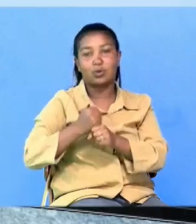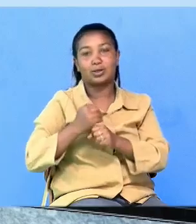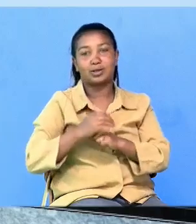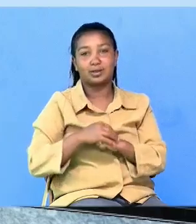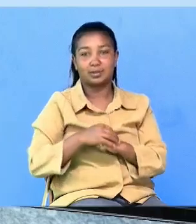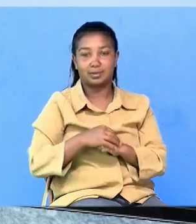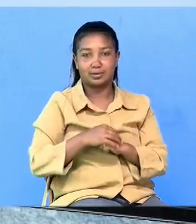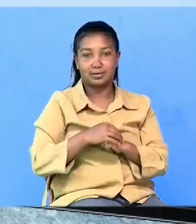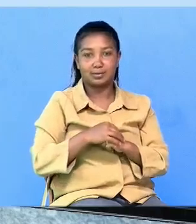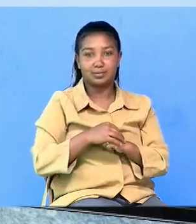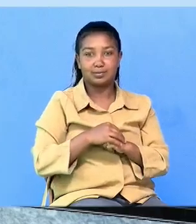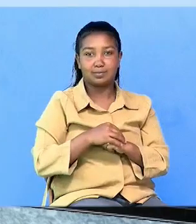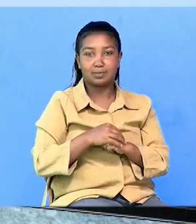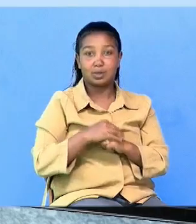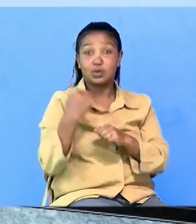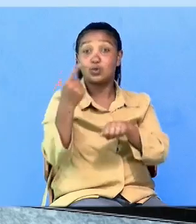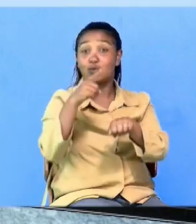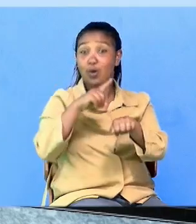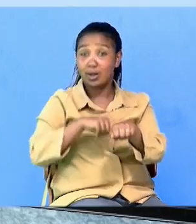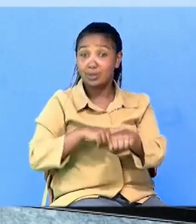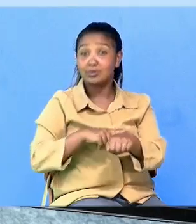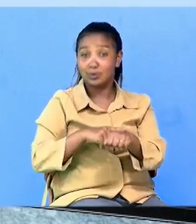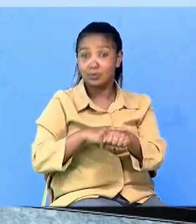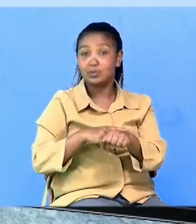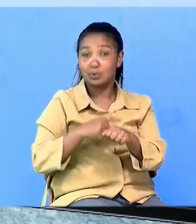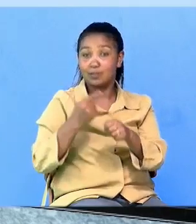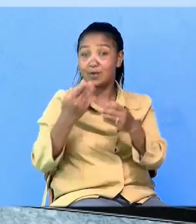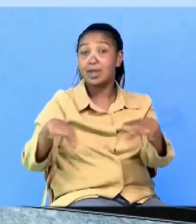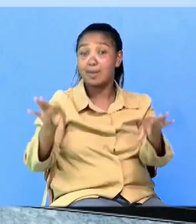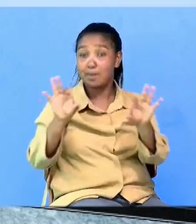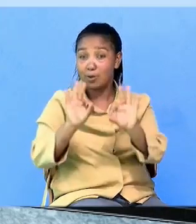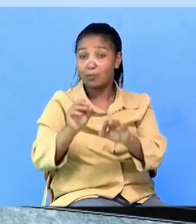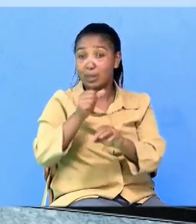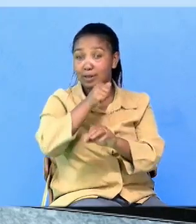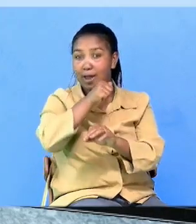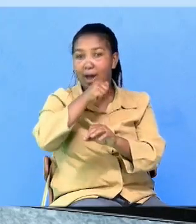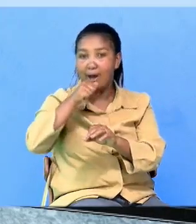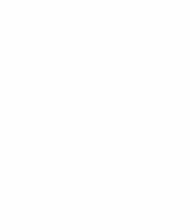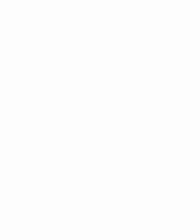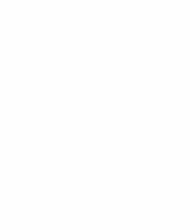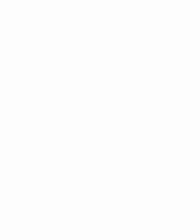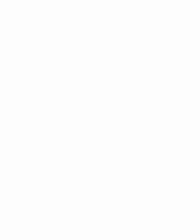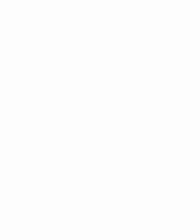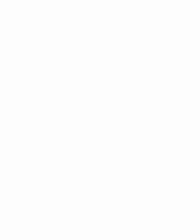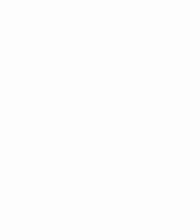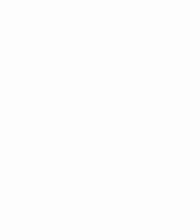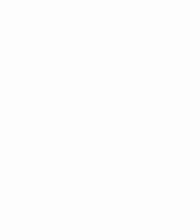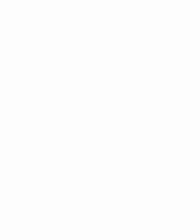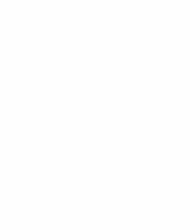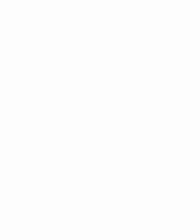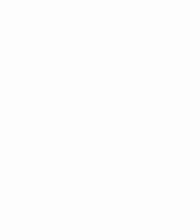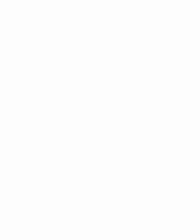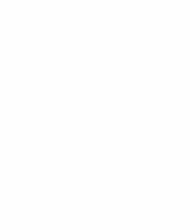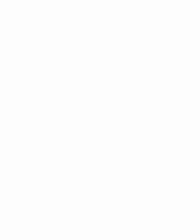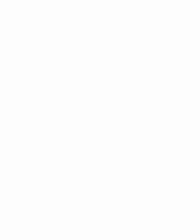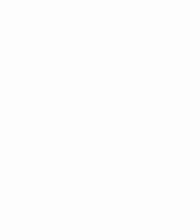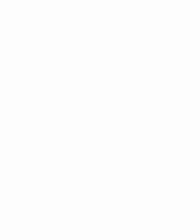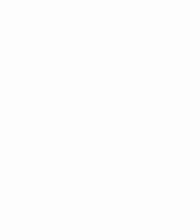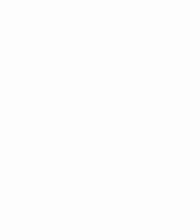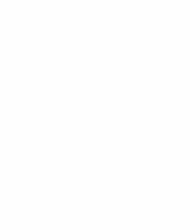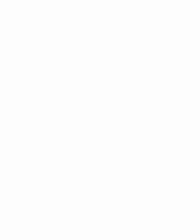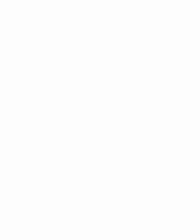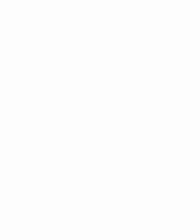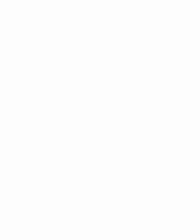works. Usually is also a very important adverb. Well, these are adverbs,